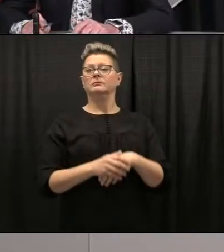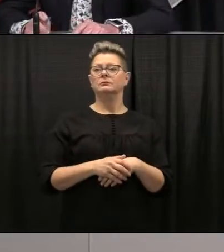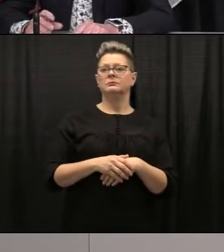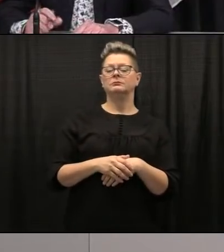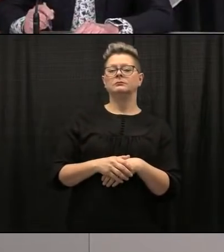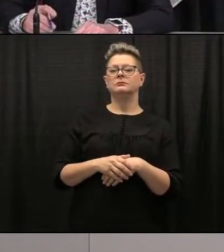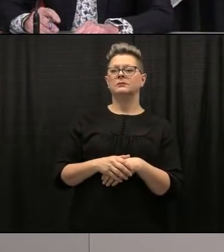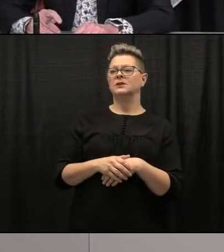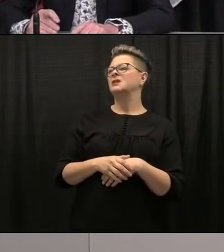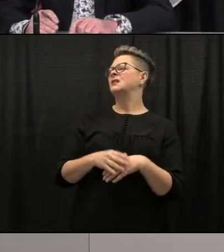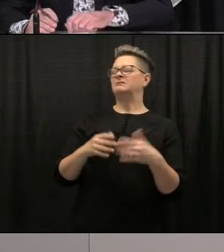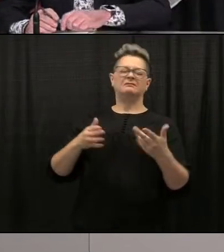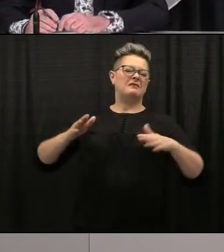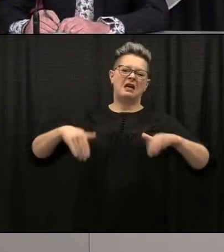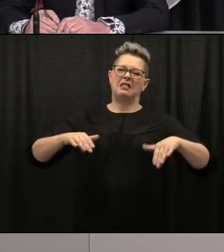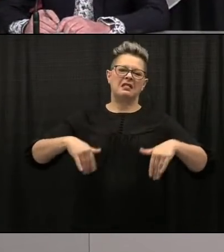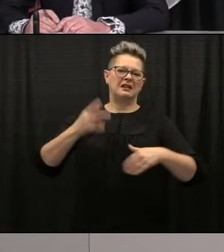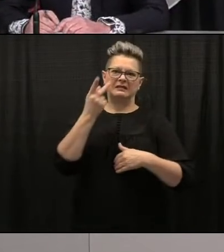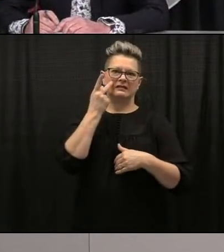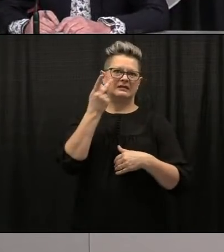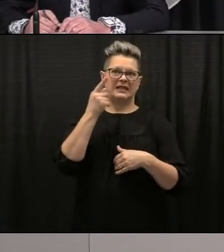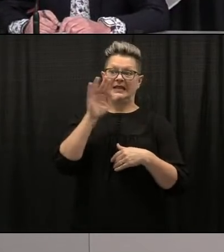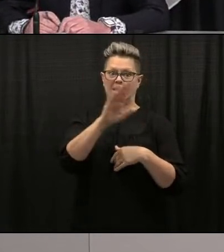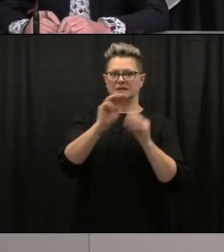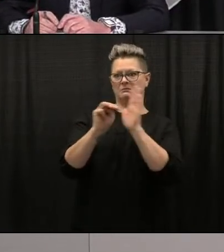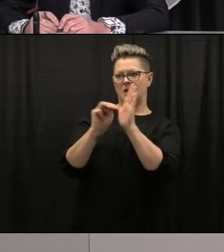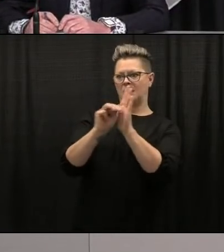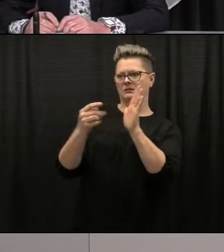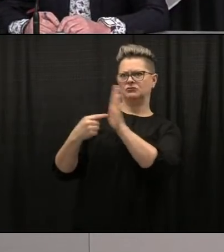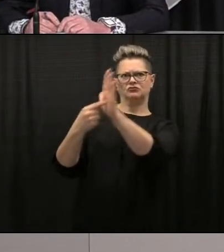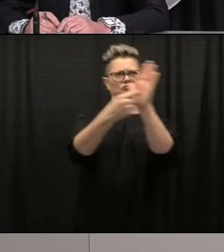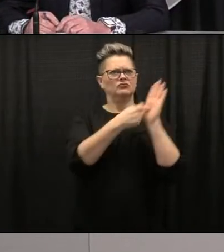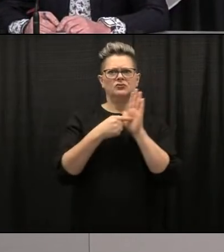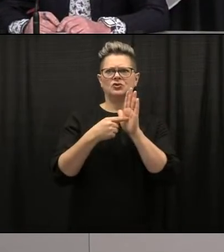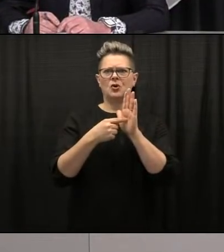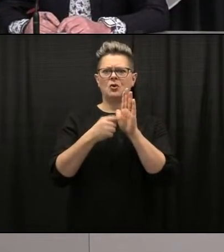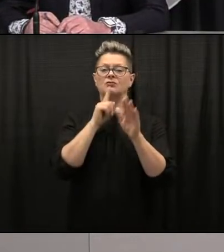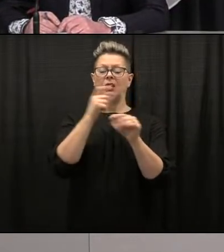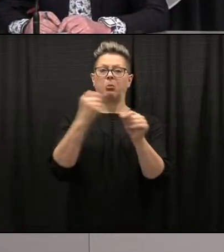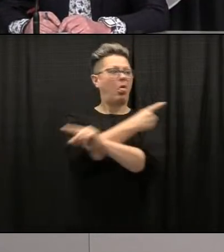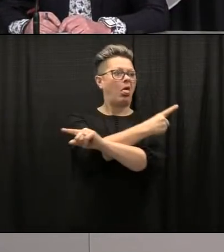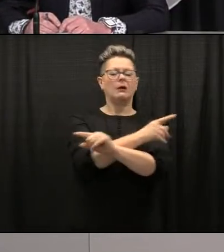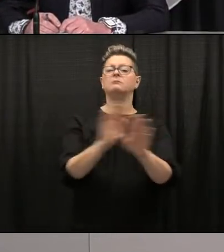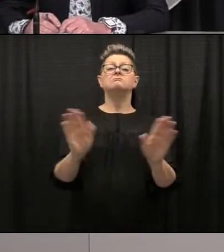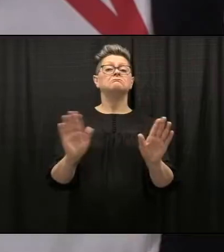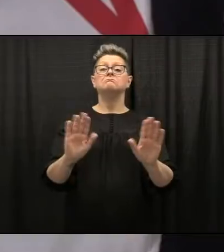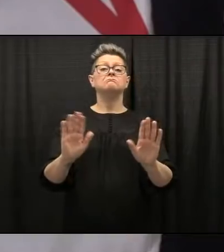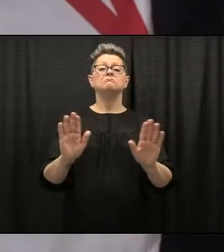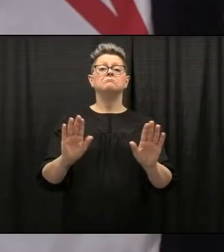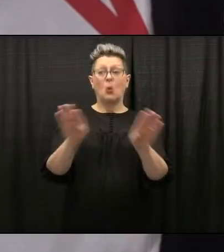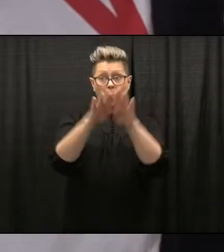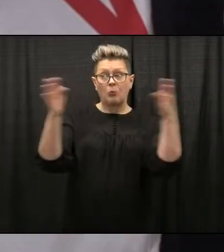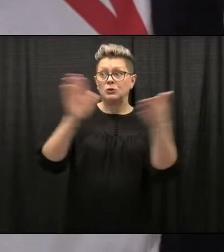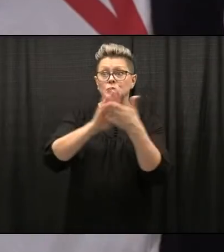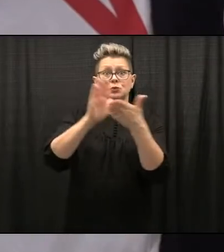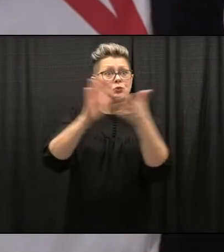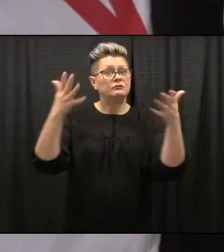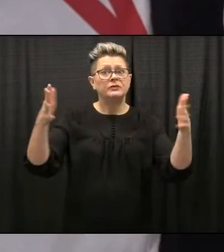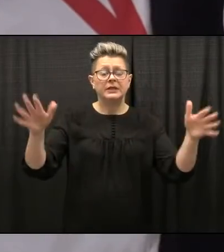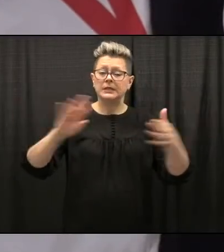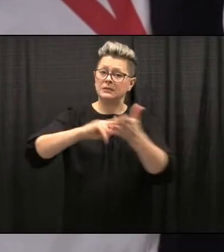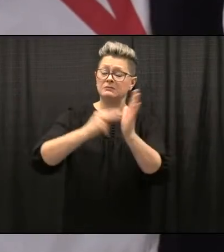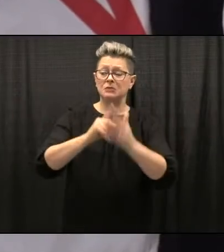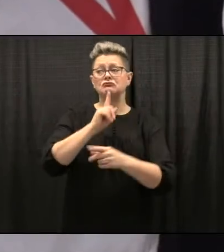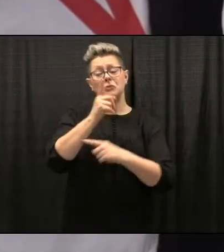any massive deviation from the original modeling presented a couple of weeks ago, I think is safe to say. And given that we have open schools, I think that's a very